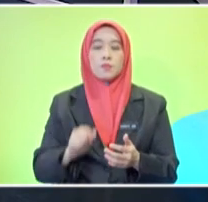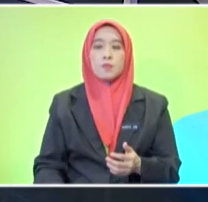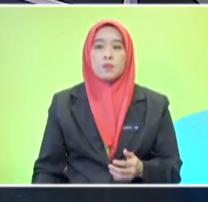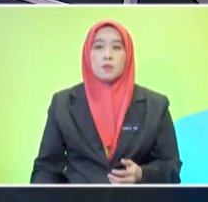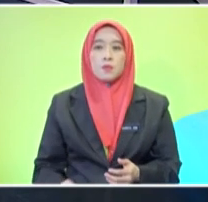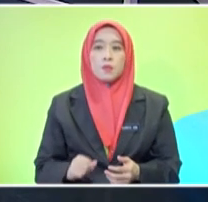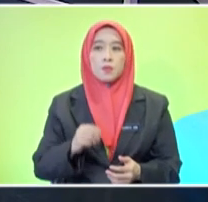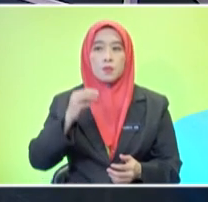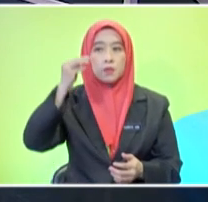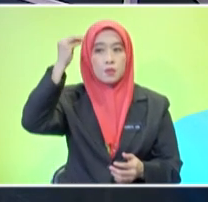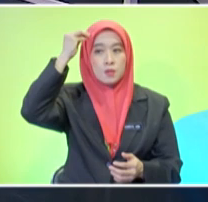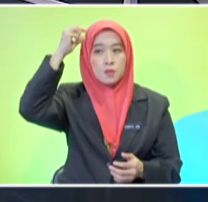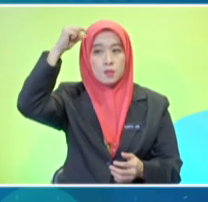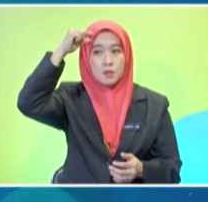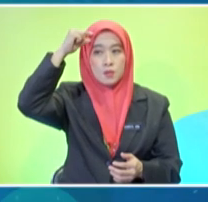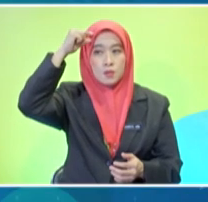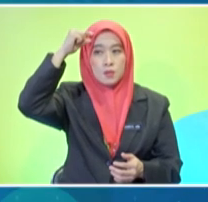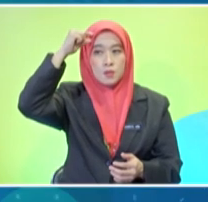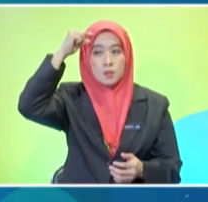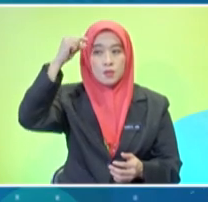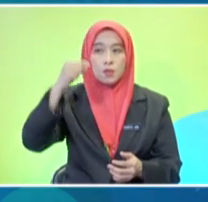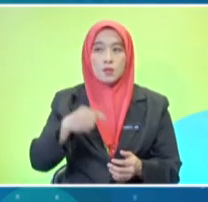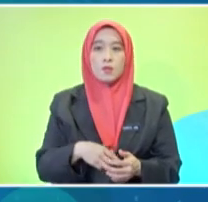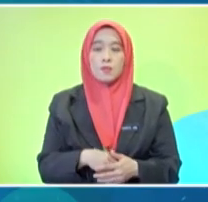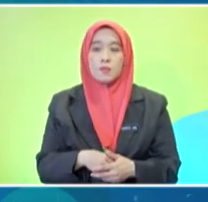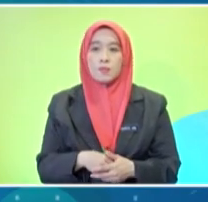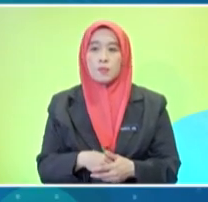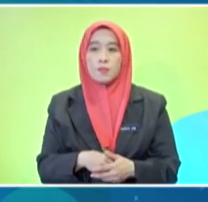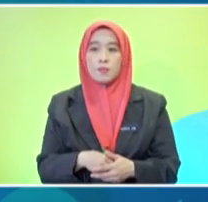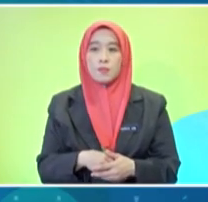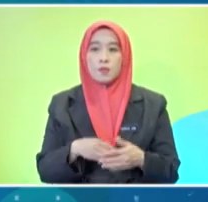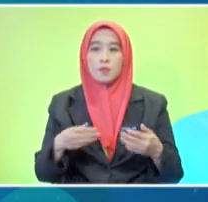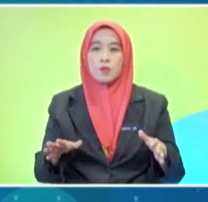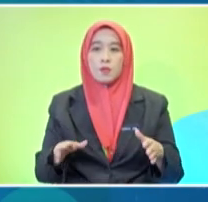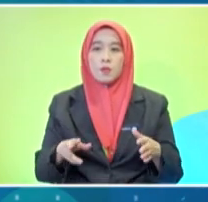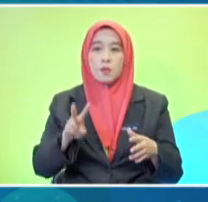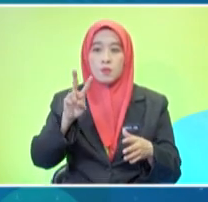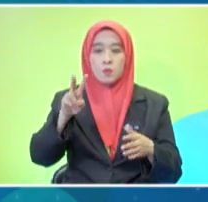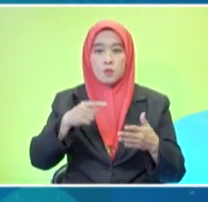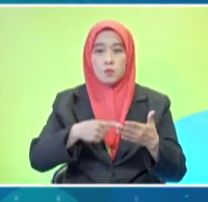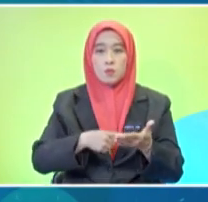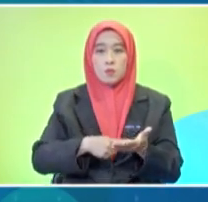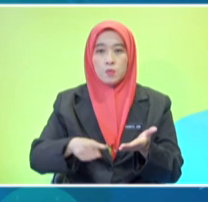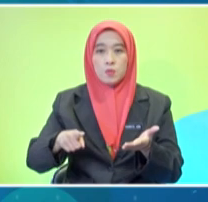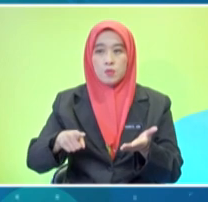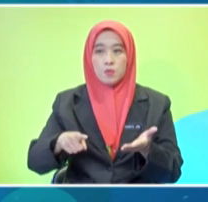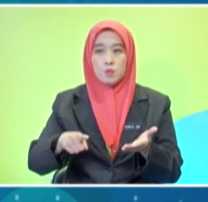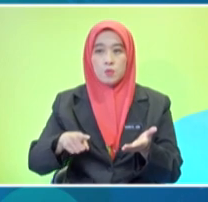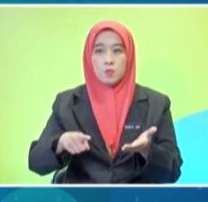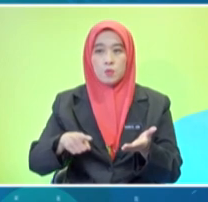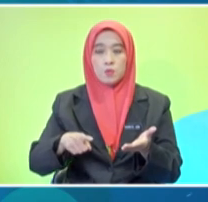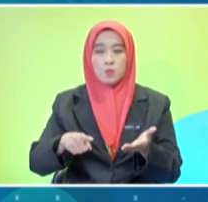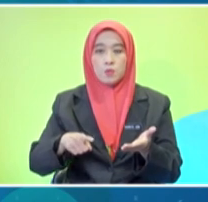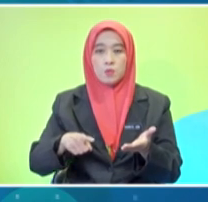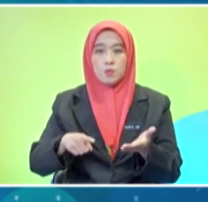Mr. Q, I find it hard to conduct this experiment after 2 weeks because all my plants from after the small